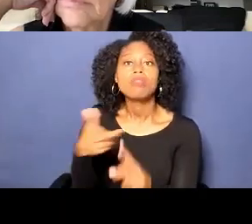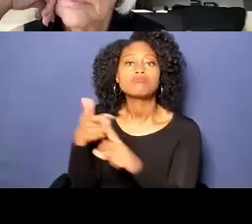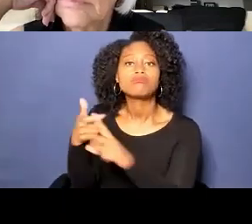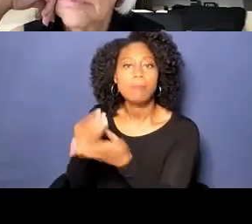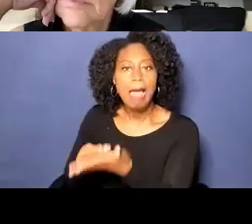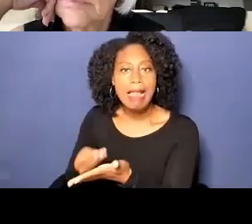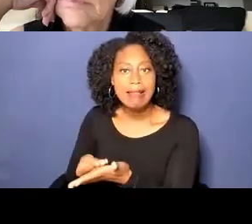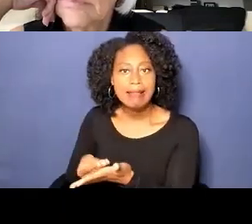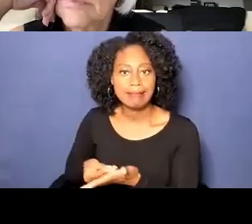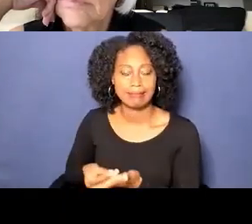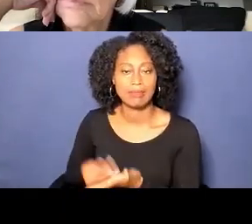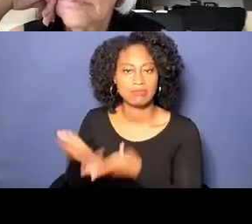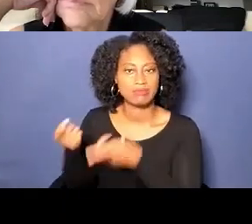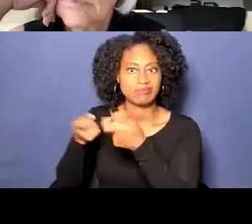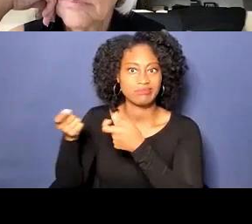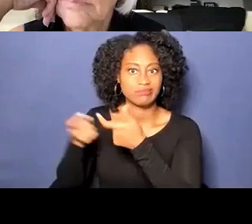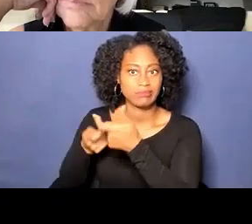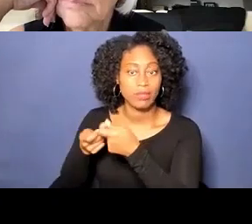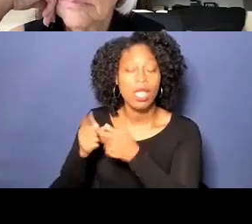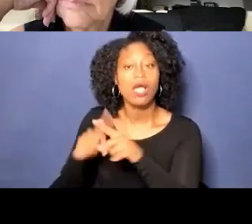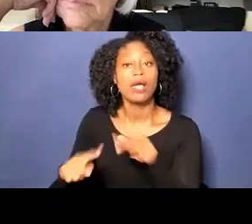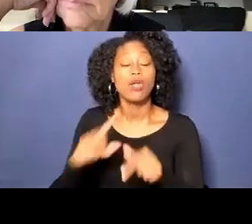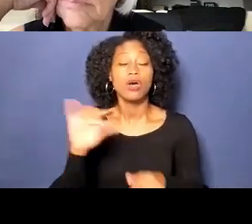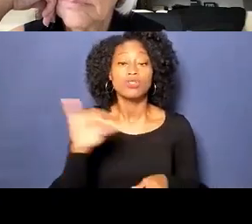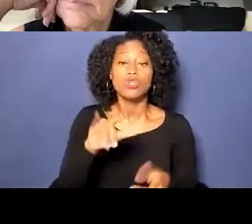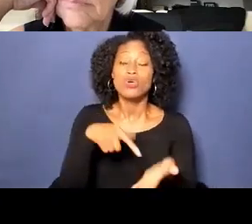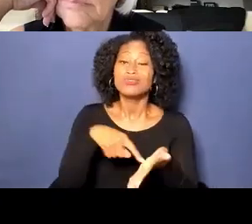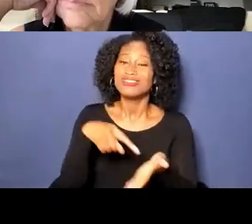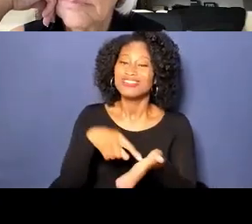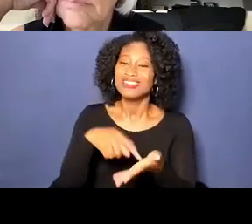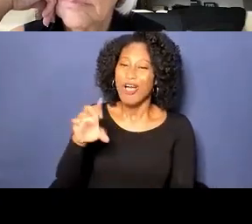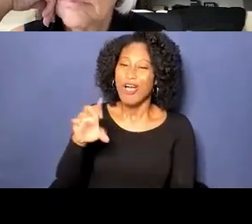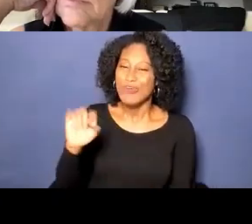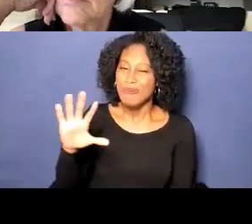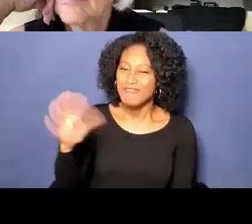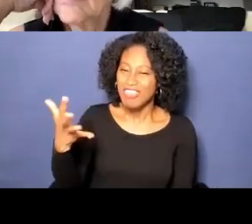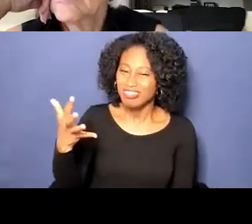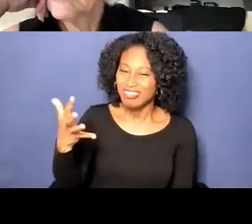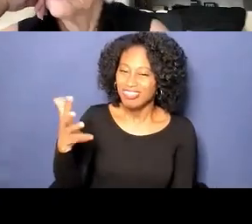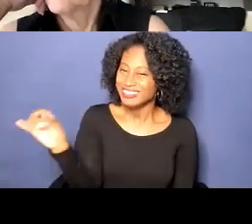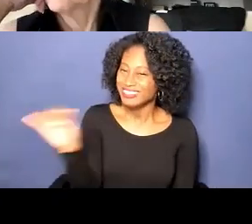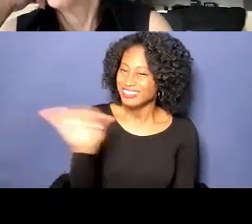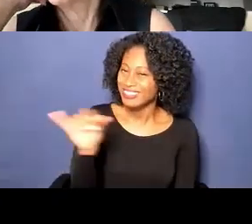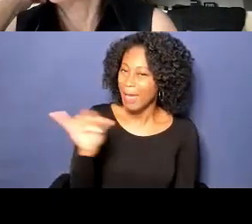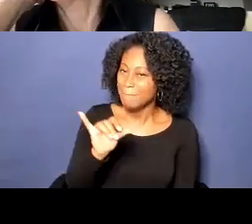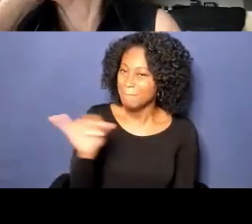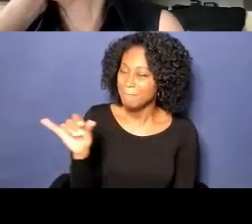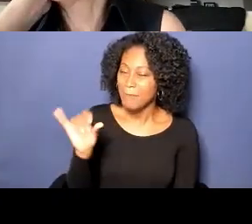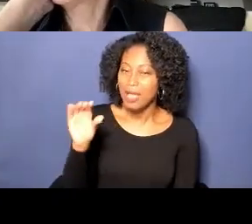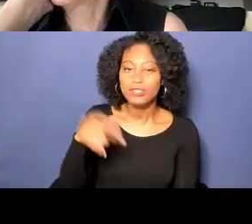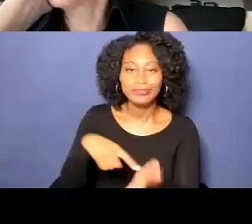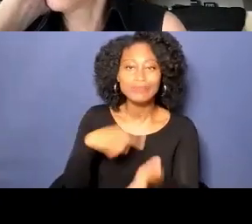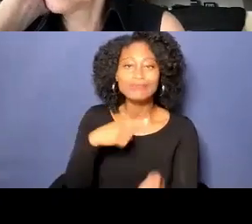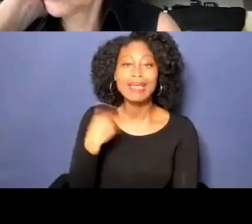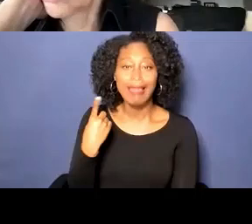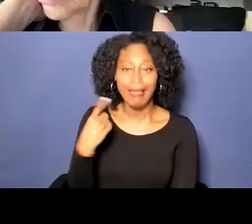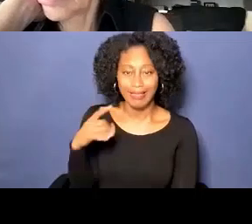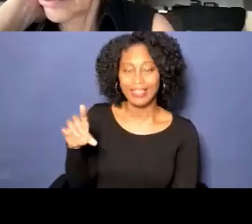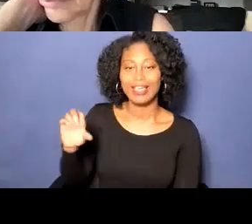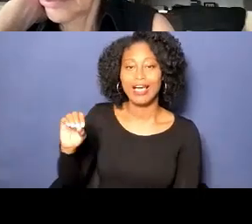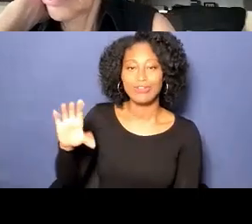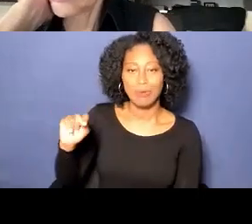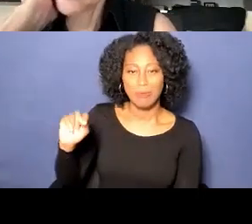are due October 5th as well as our next deadline. If you have any questions about any of these things,